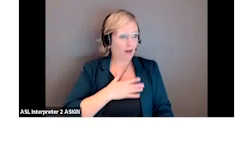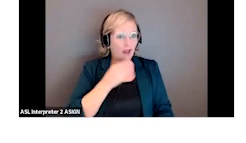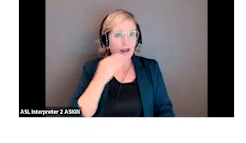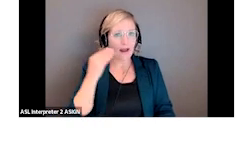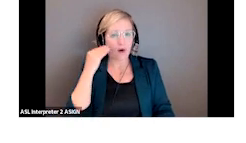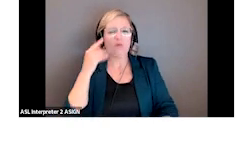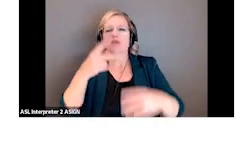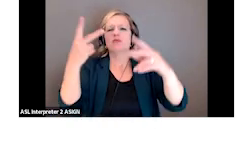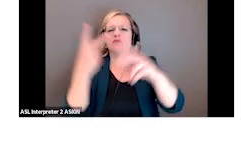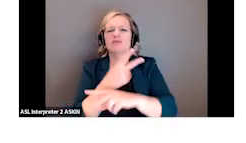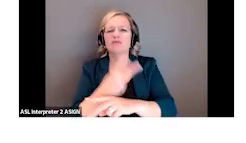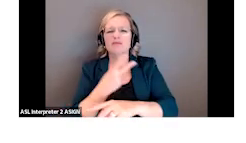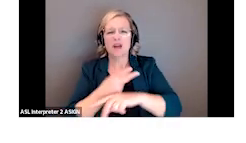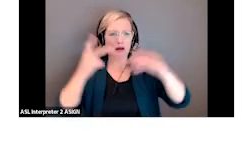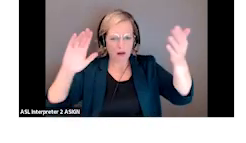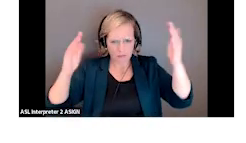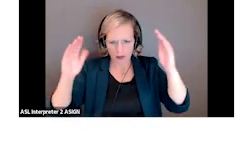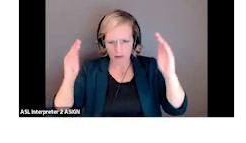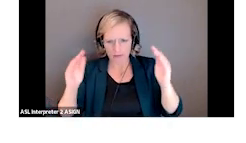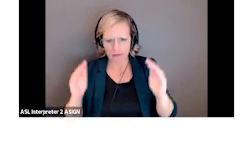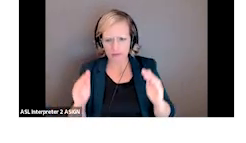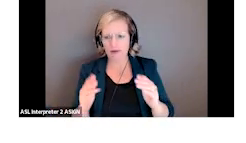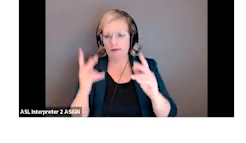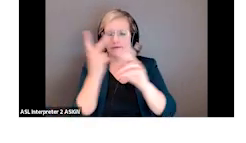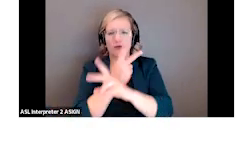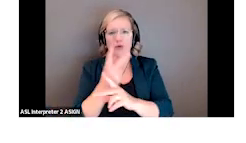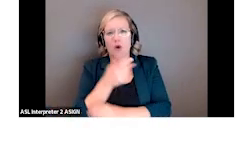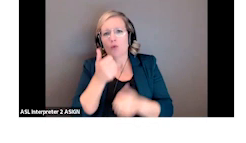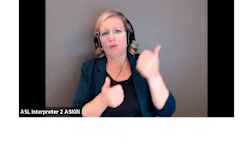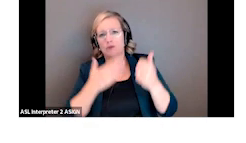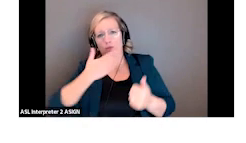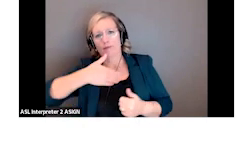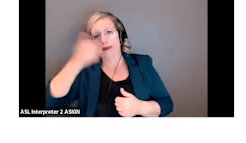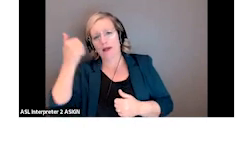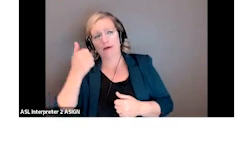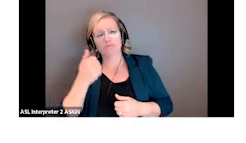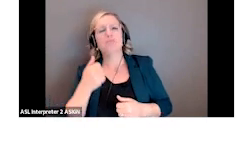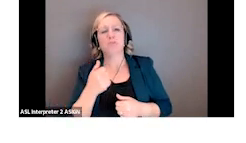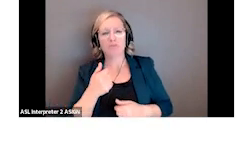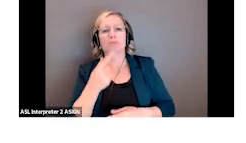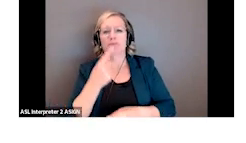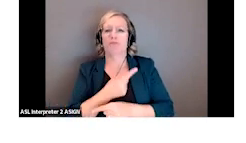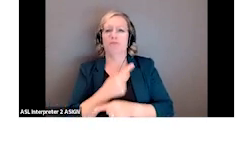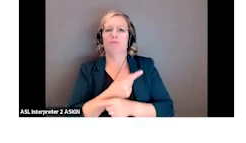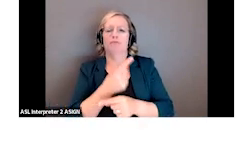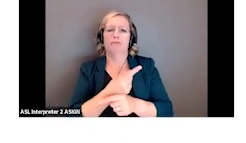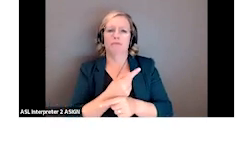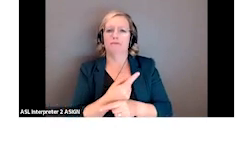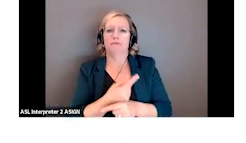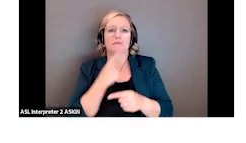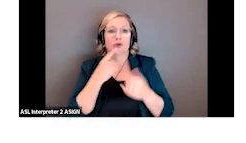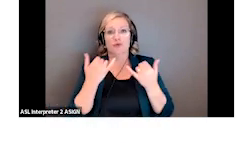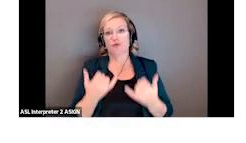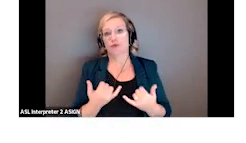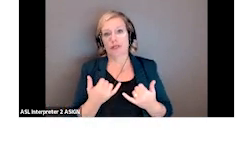today, because what makes sense today may change in the future based upon the success and scale that you have.